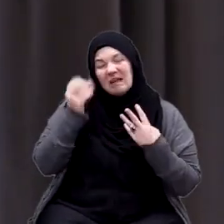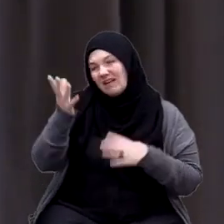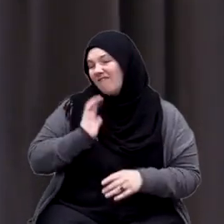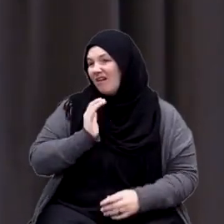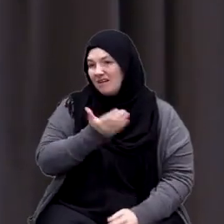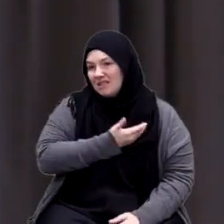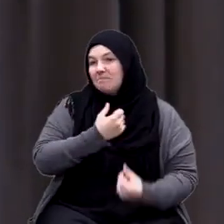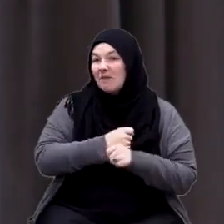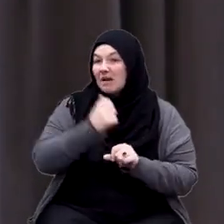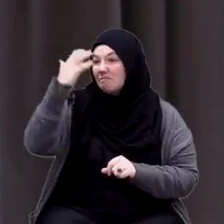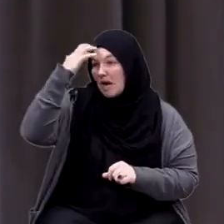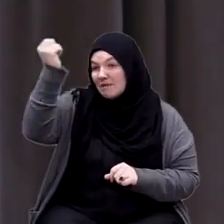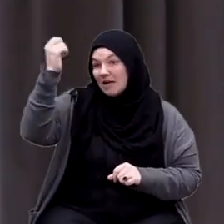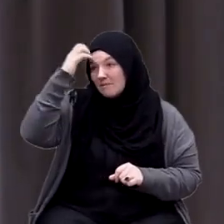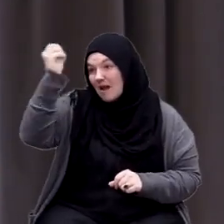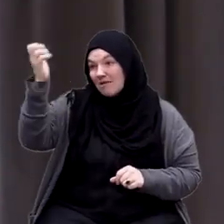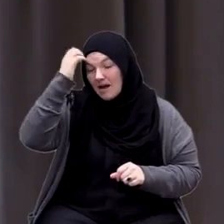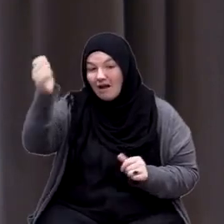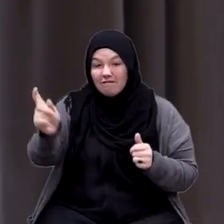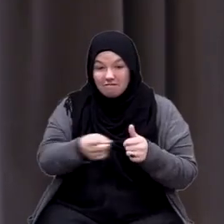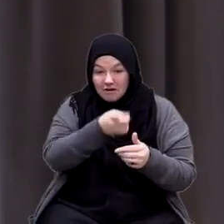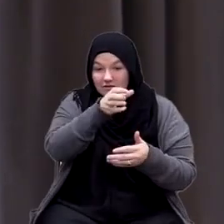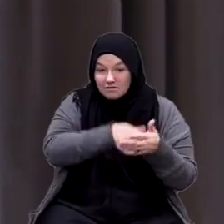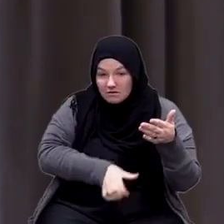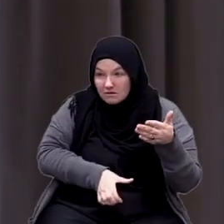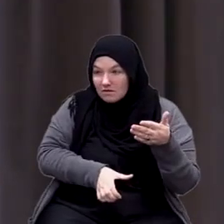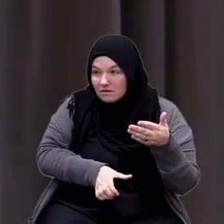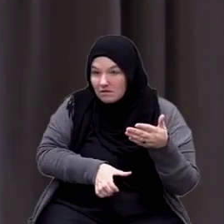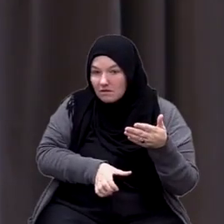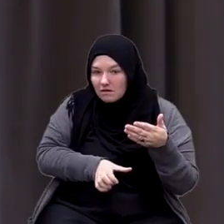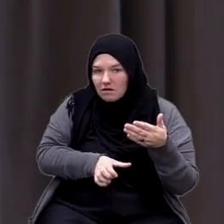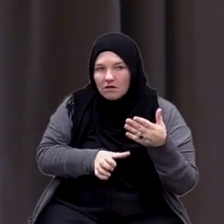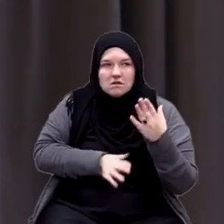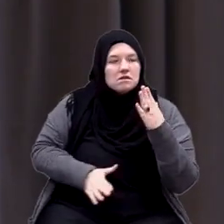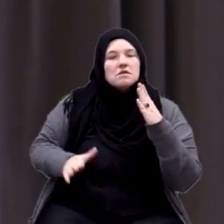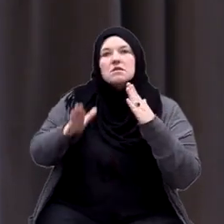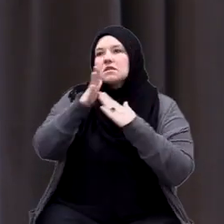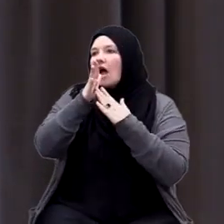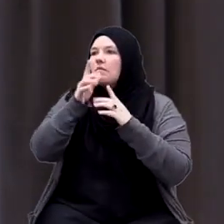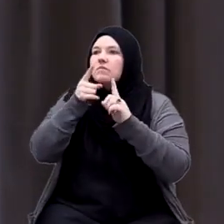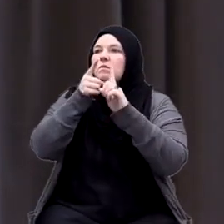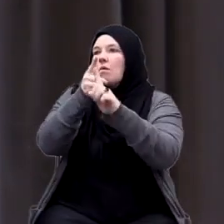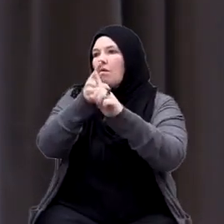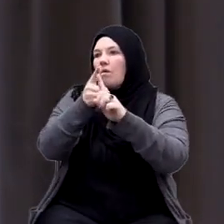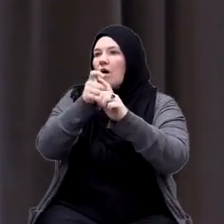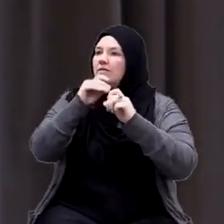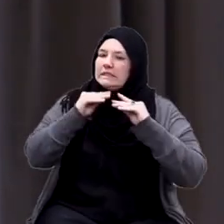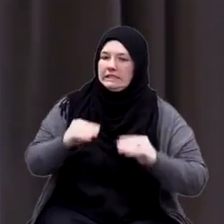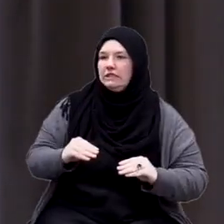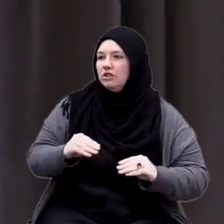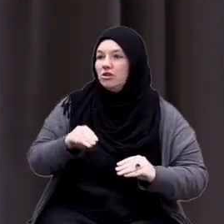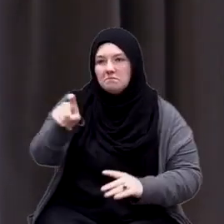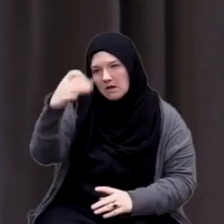made memorizing Al-Fatiha and some surah as the ultimate goal of tarbiyah.